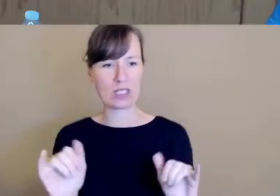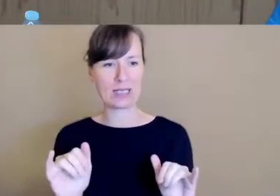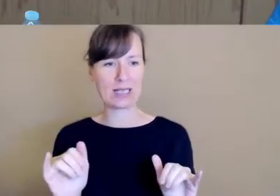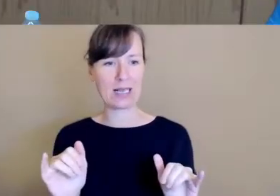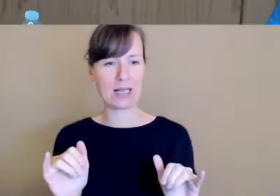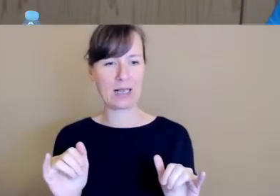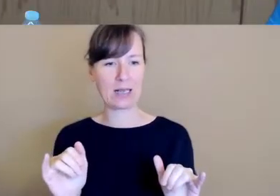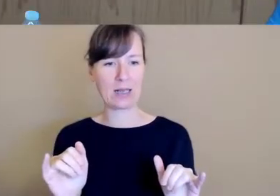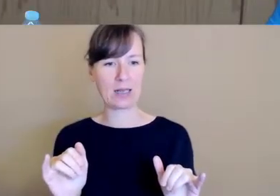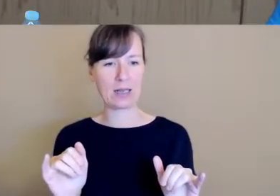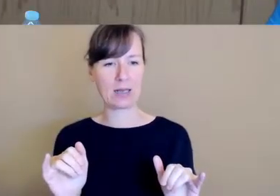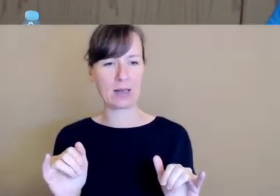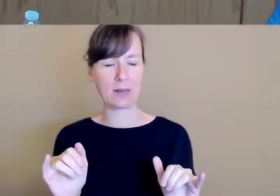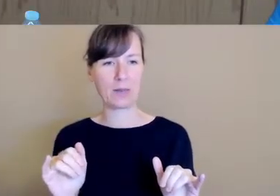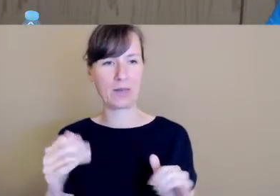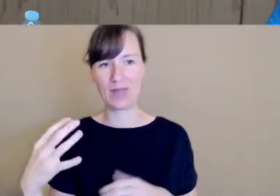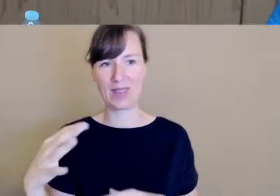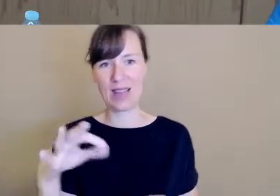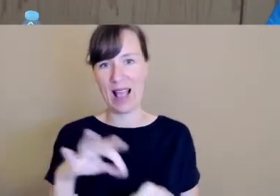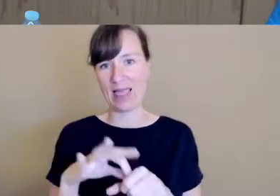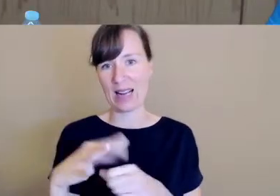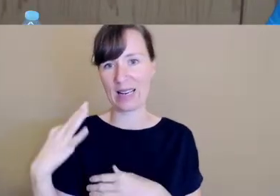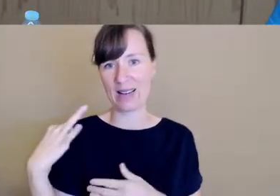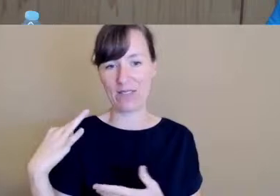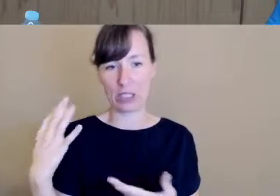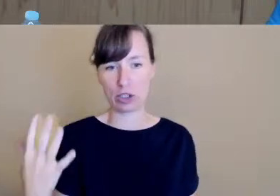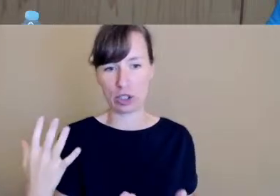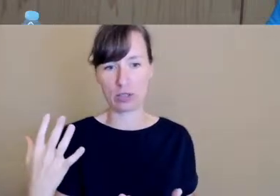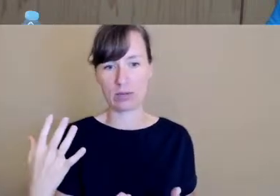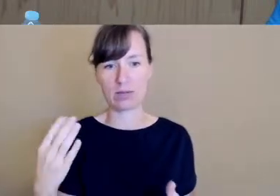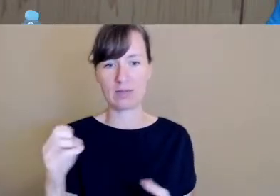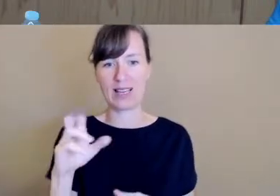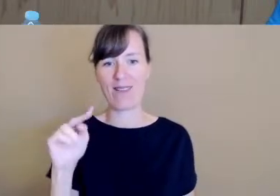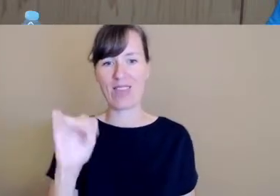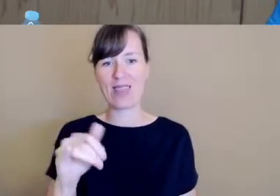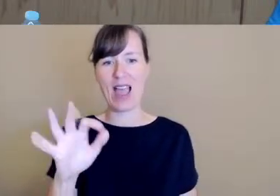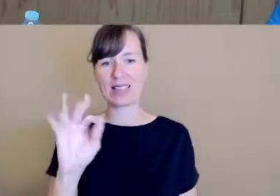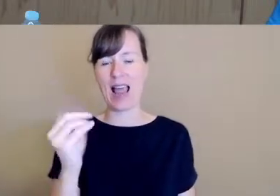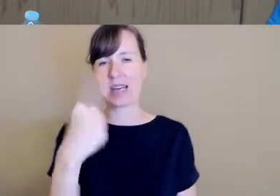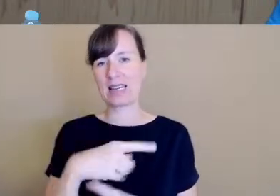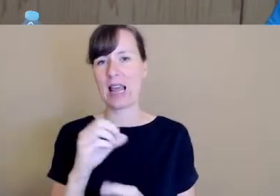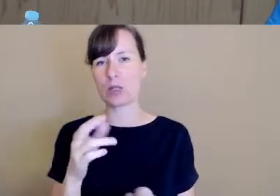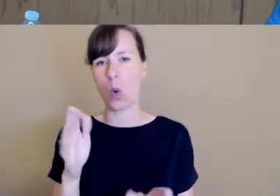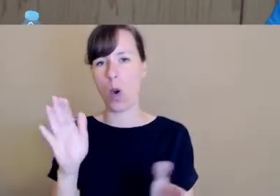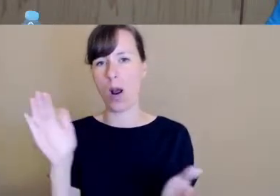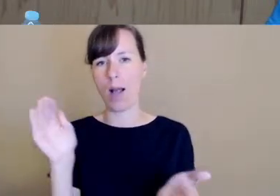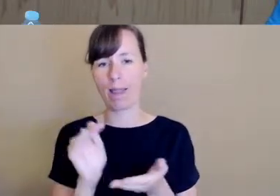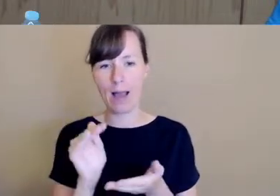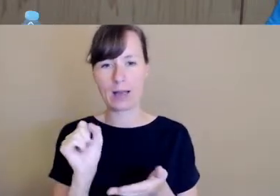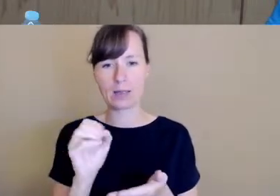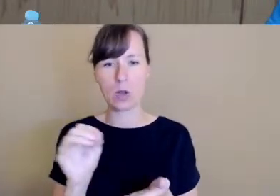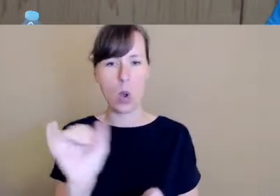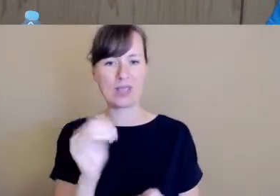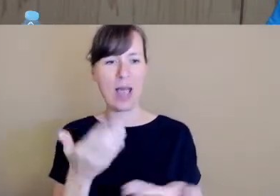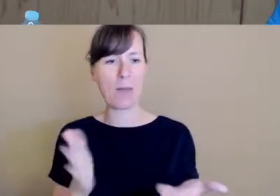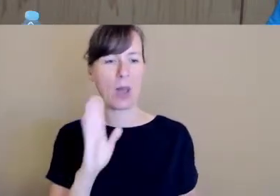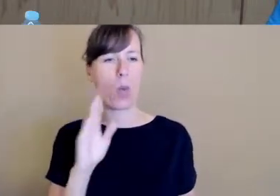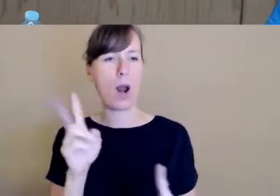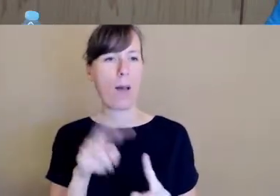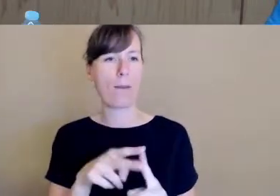a elected official, even that's 90 days or less. So the same thing would apply to being having an event as